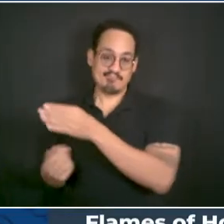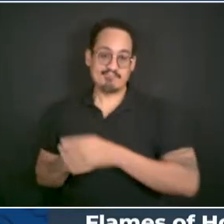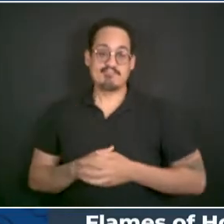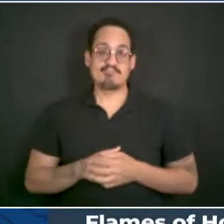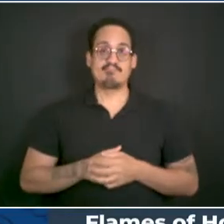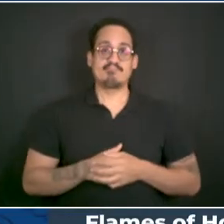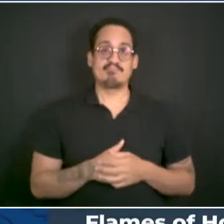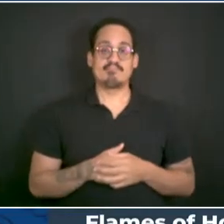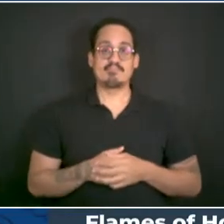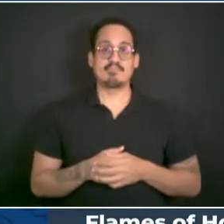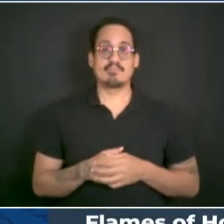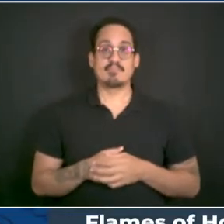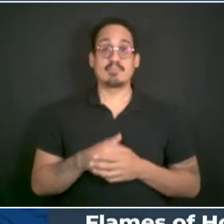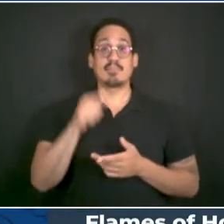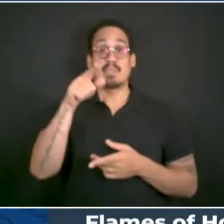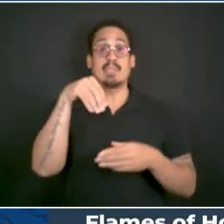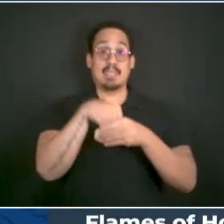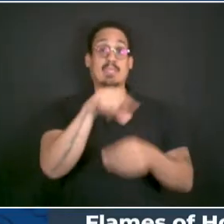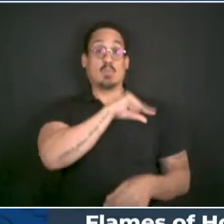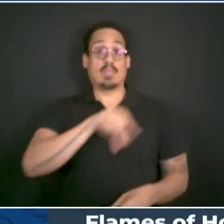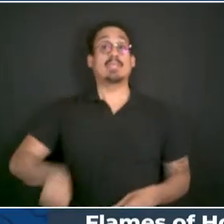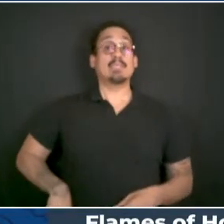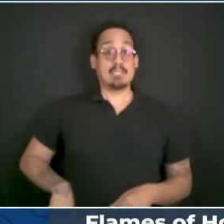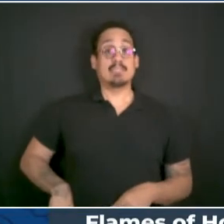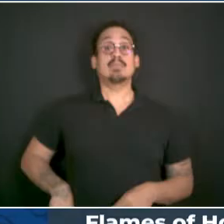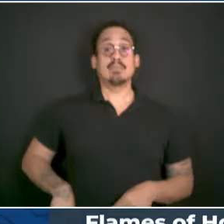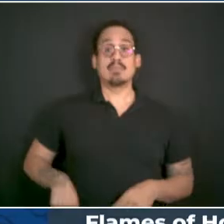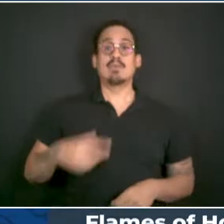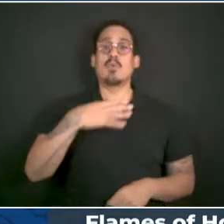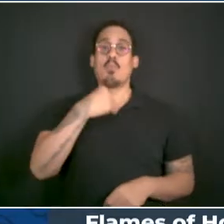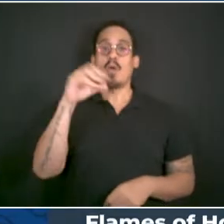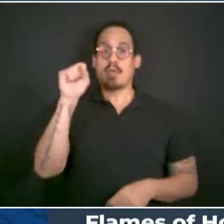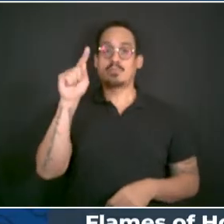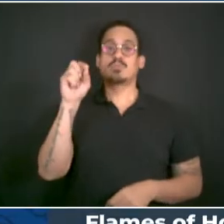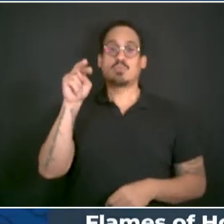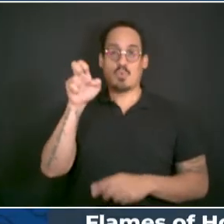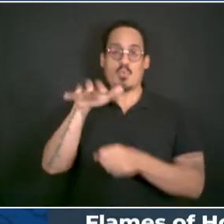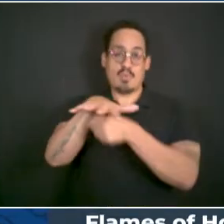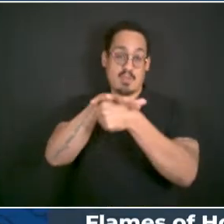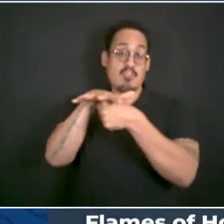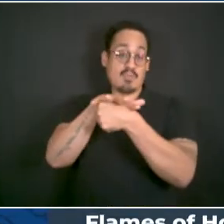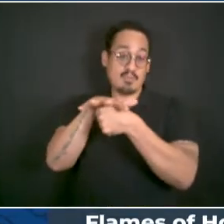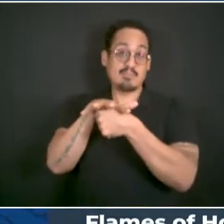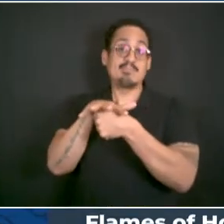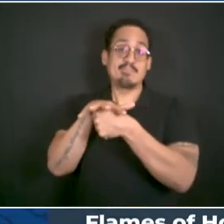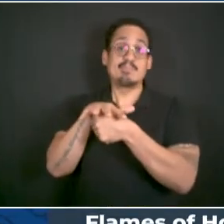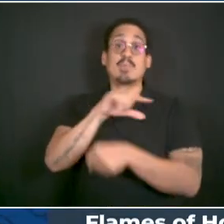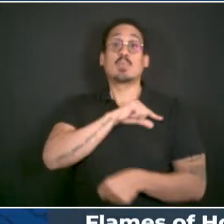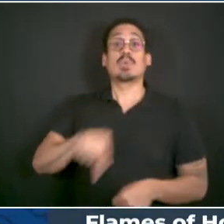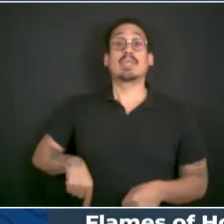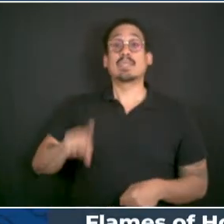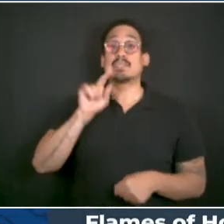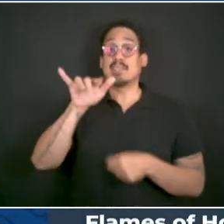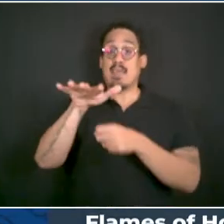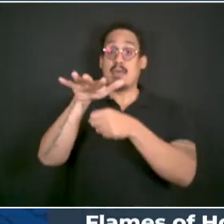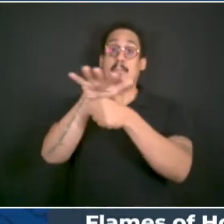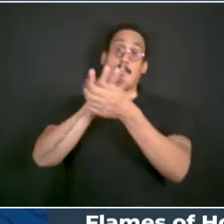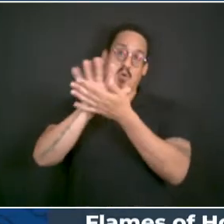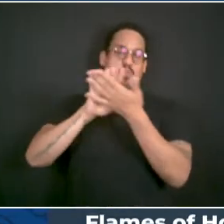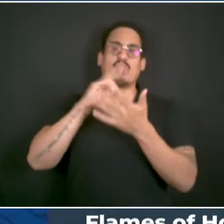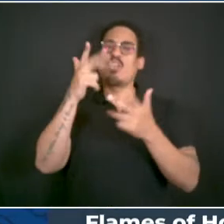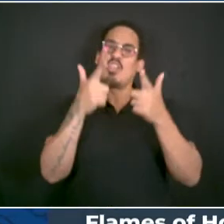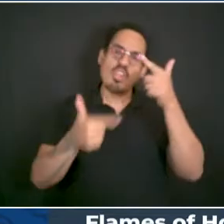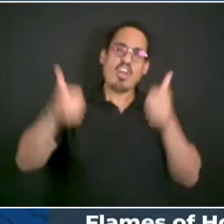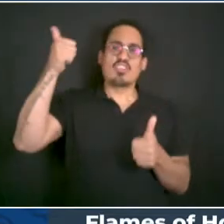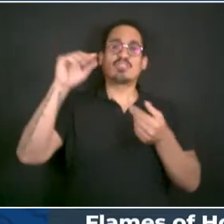of Queens, the borough which is home to the largest number of post 9/11